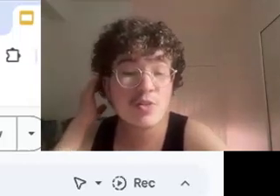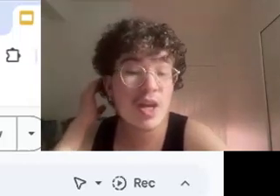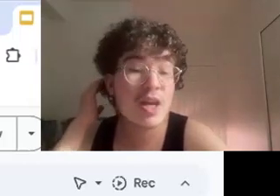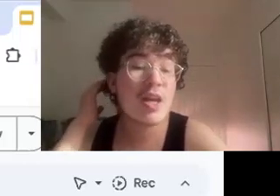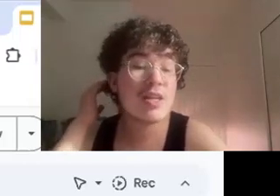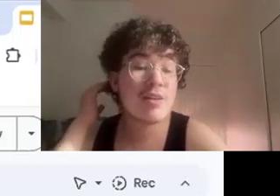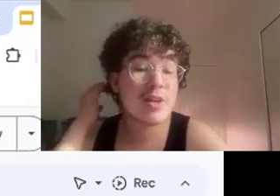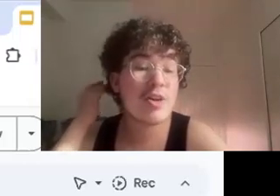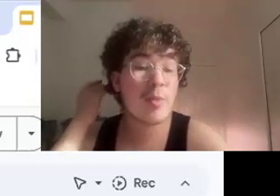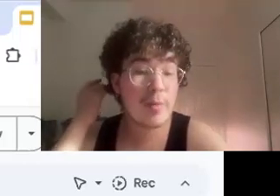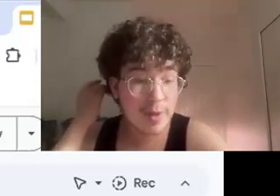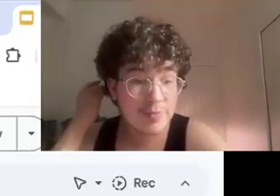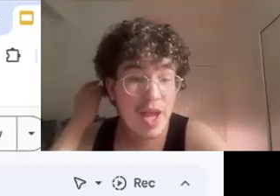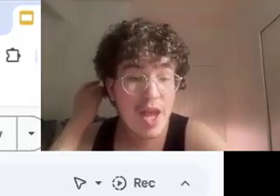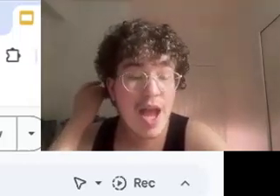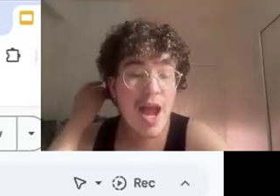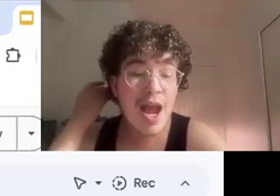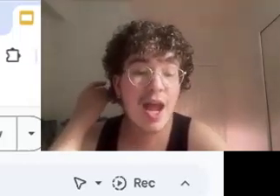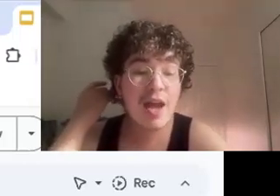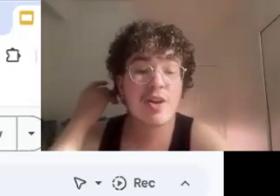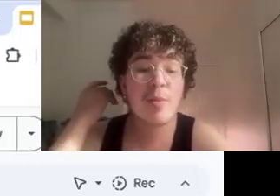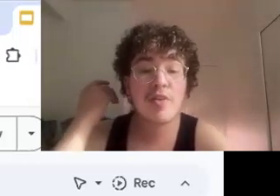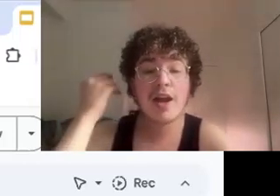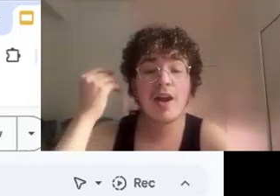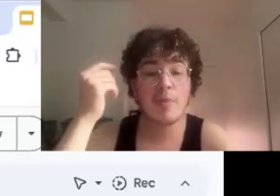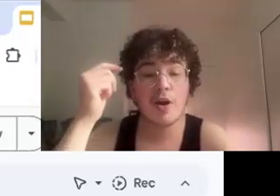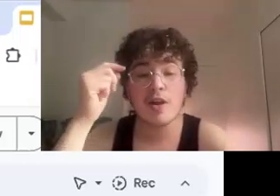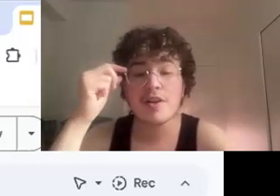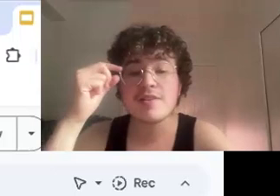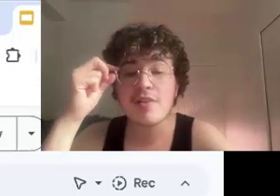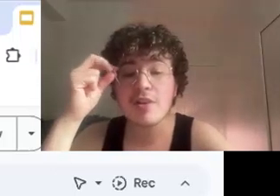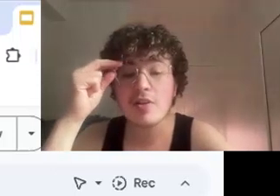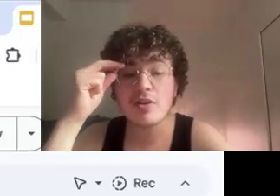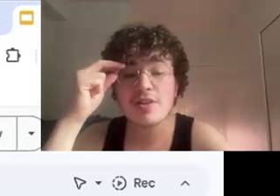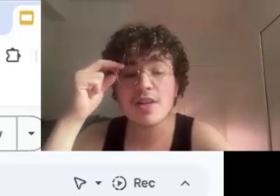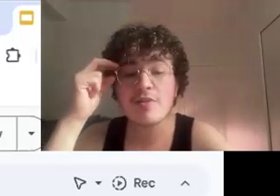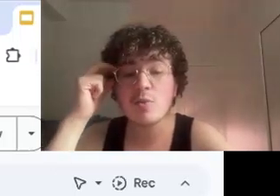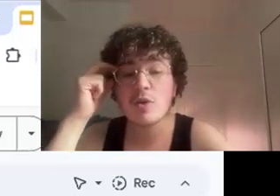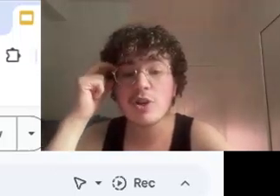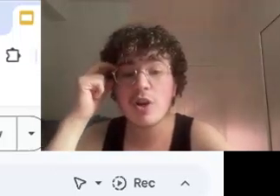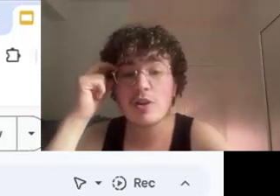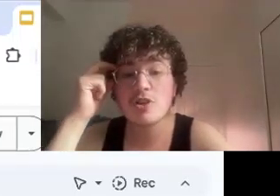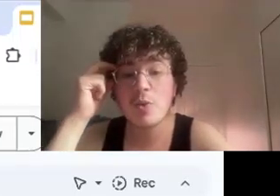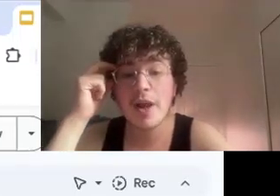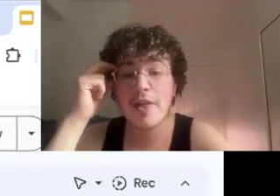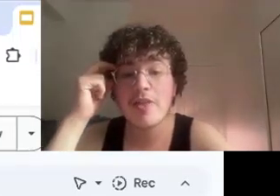be redirected into this system. And